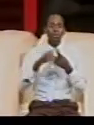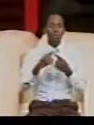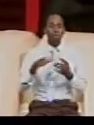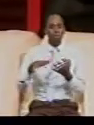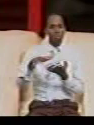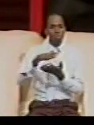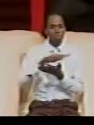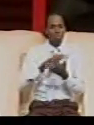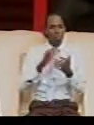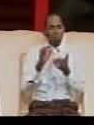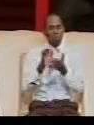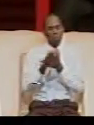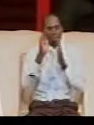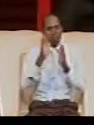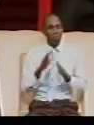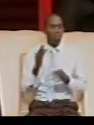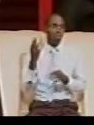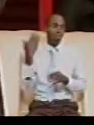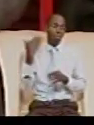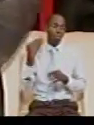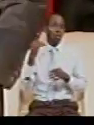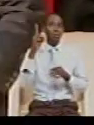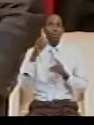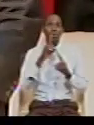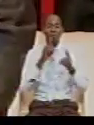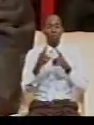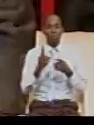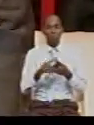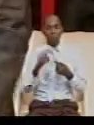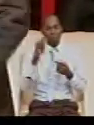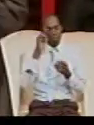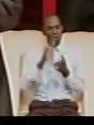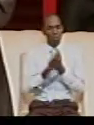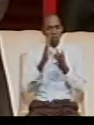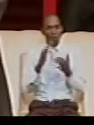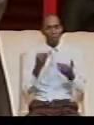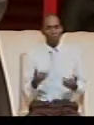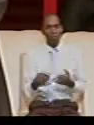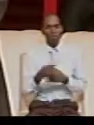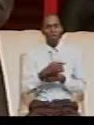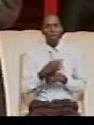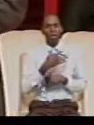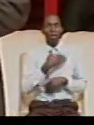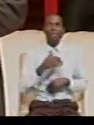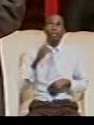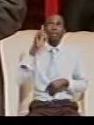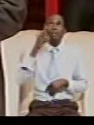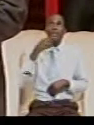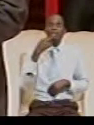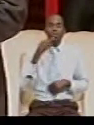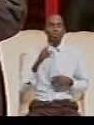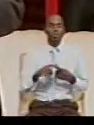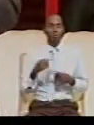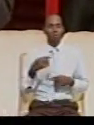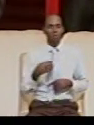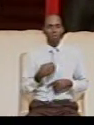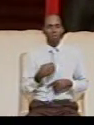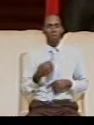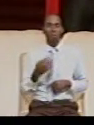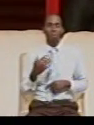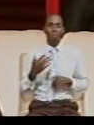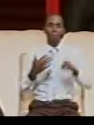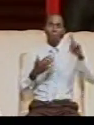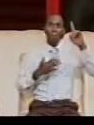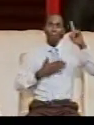the believers of this day. And he said unto me, my grace